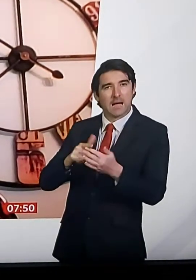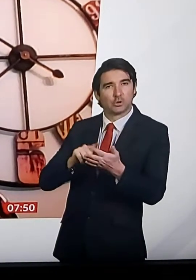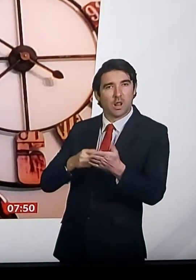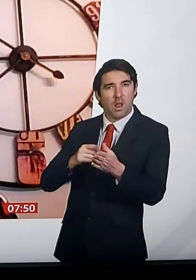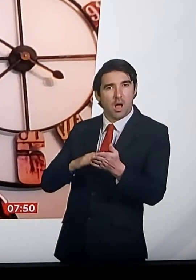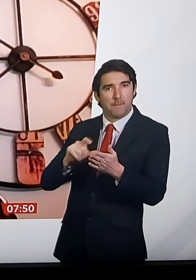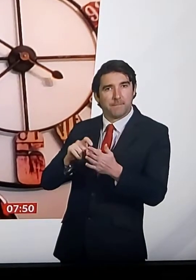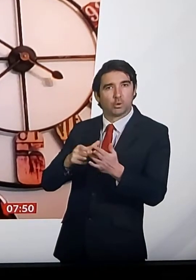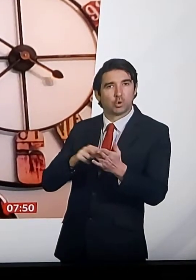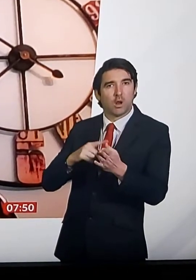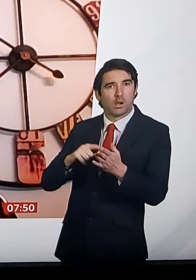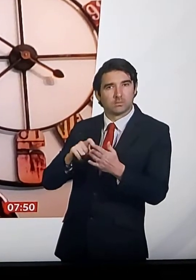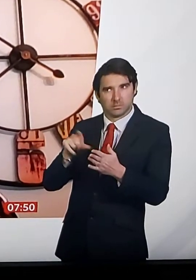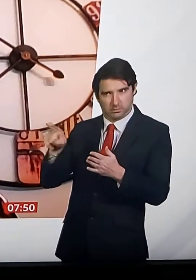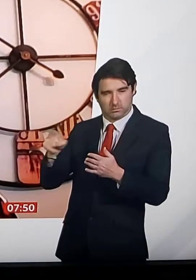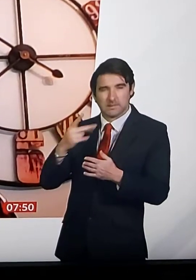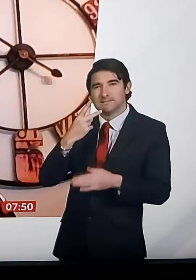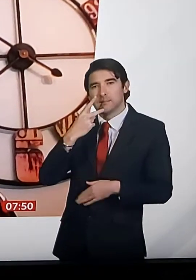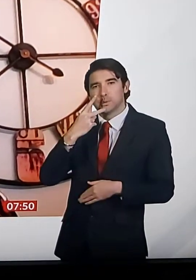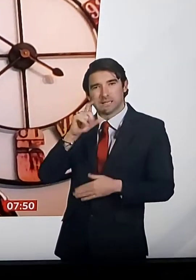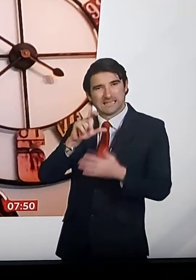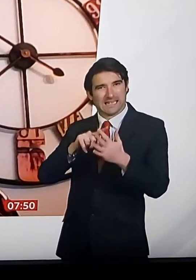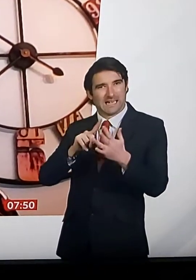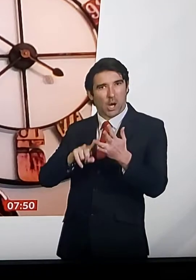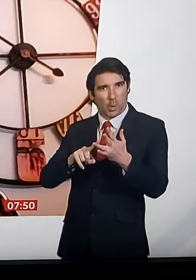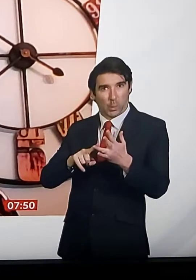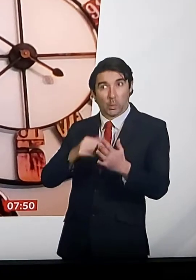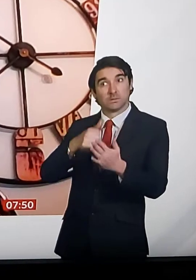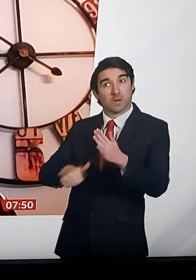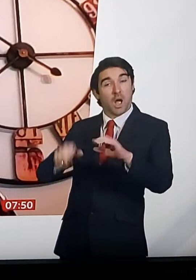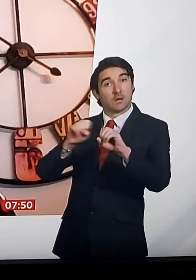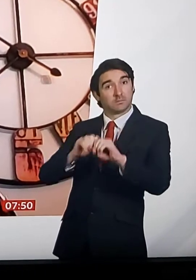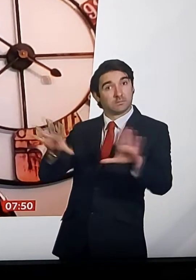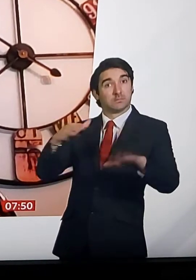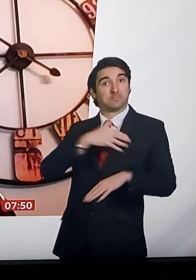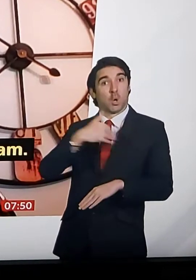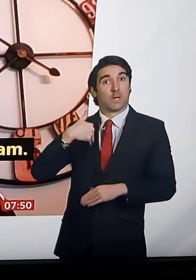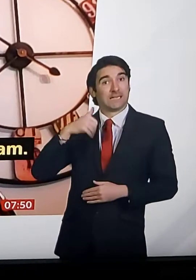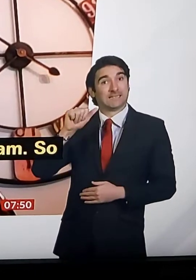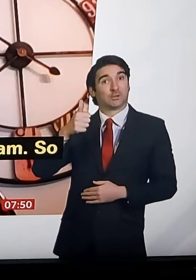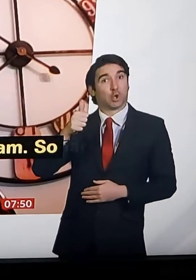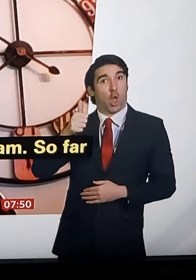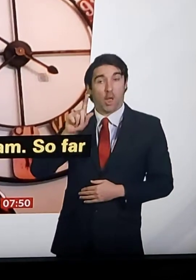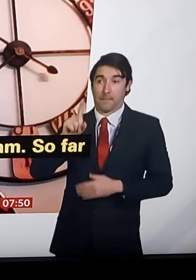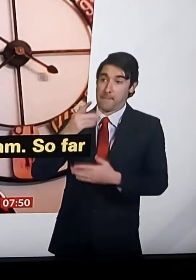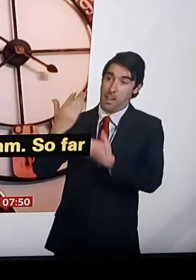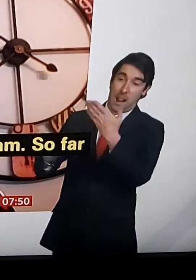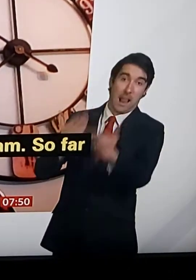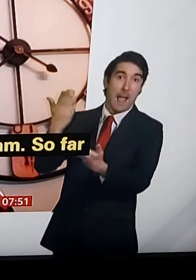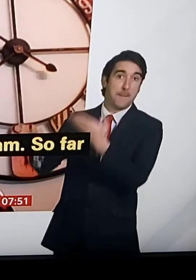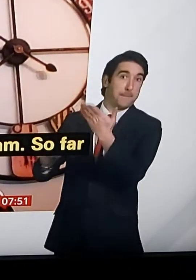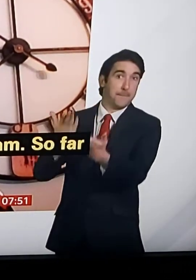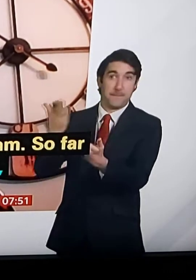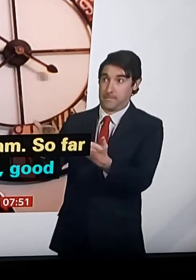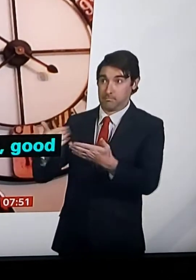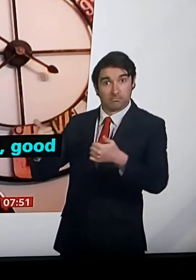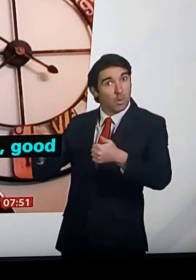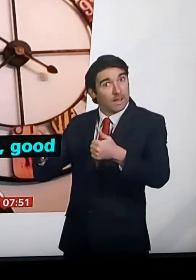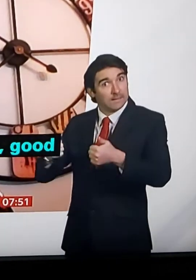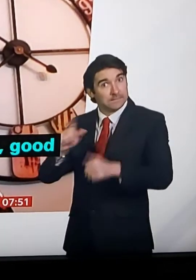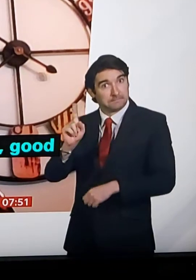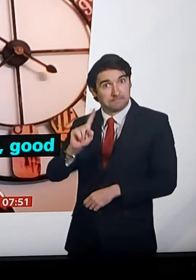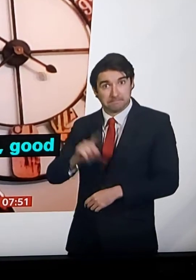you, Angela. The scheme went live at 6 o'clock. So far, so good this morning. Yes, good morning. And actually, we're doing